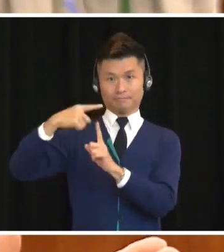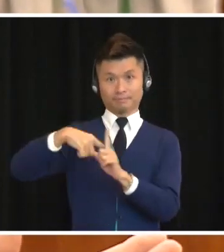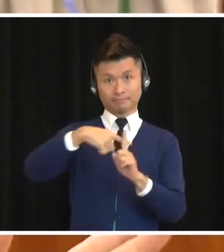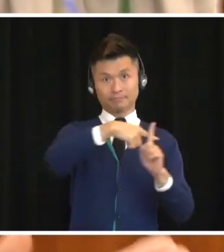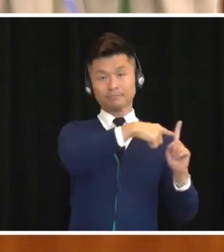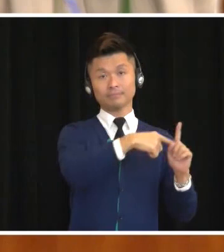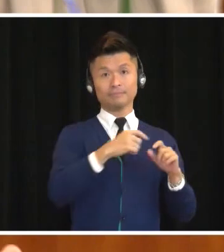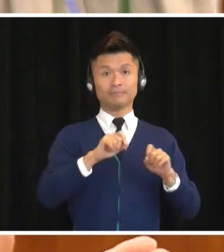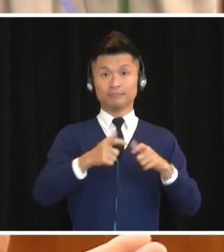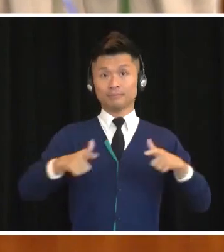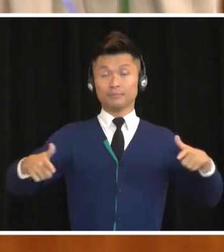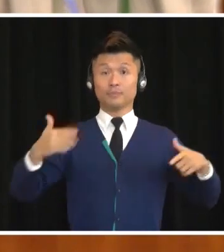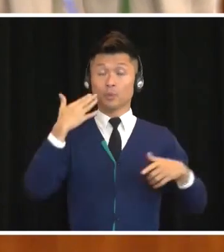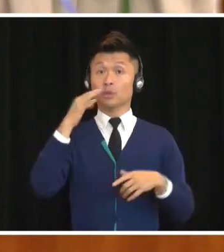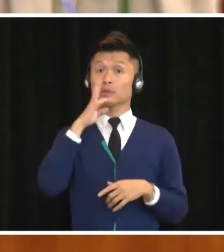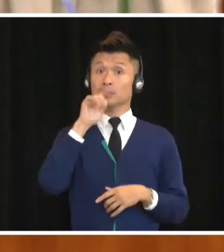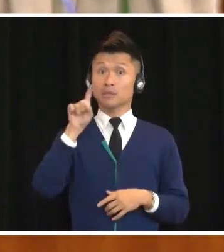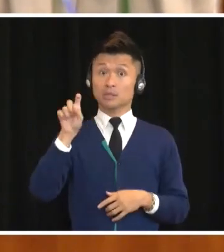So